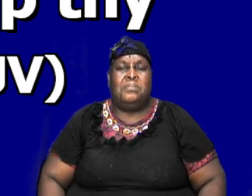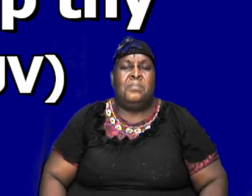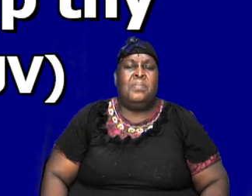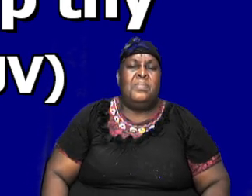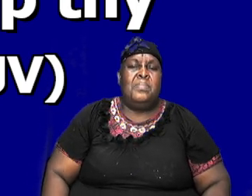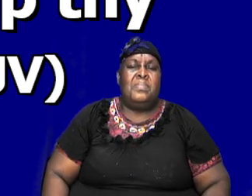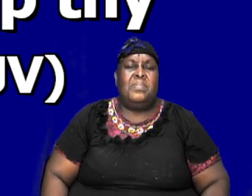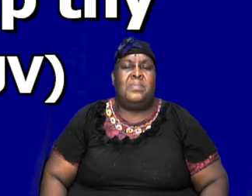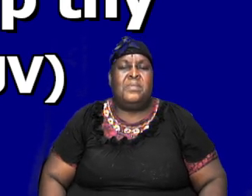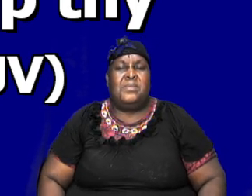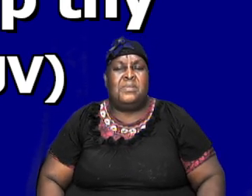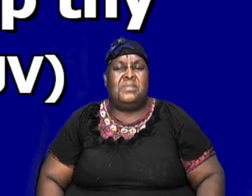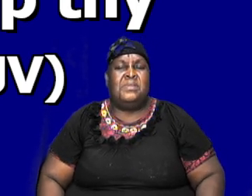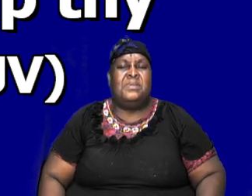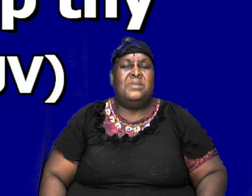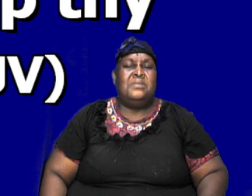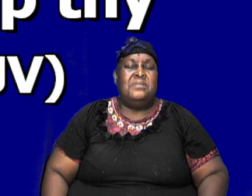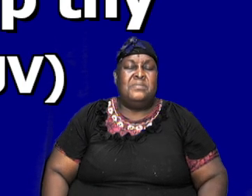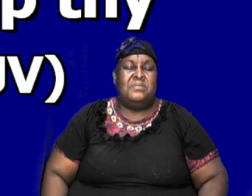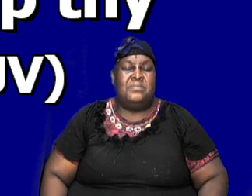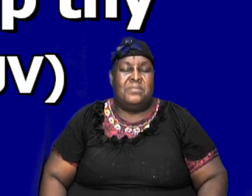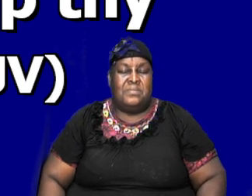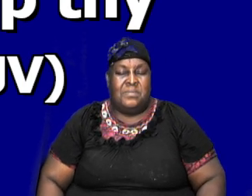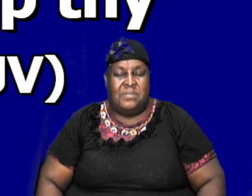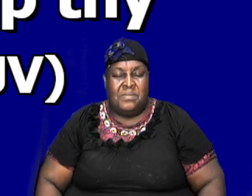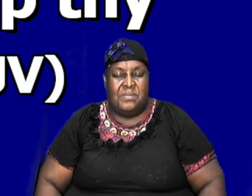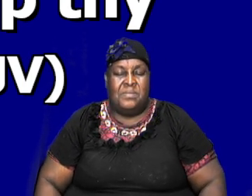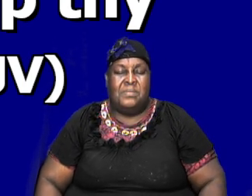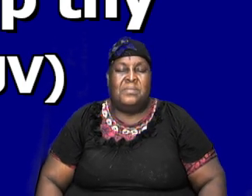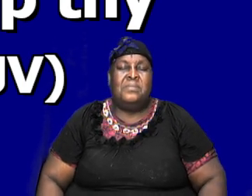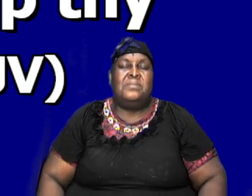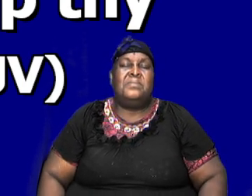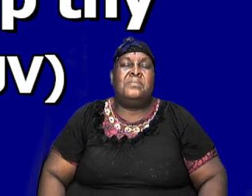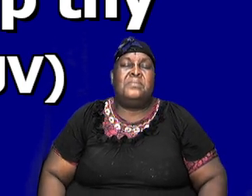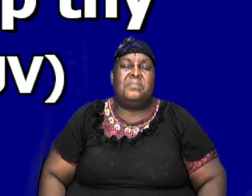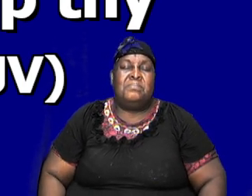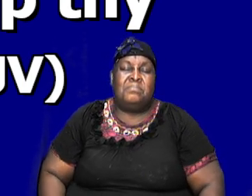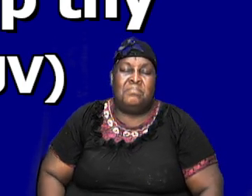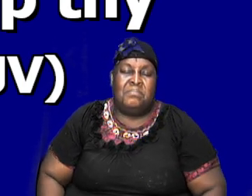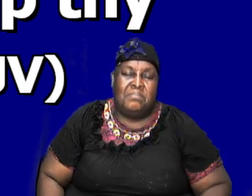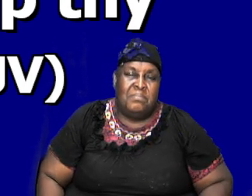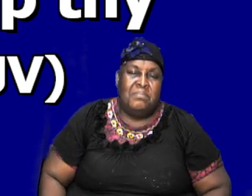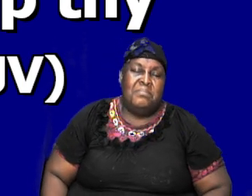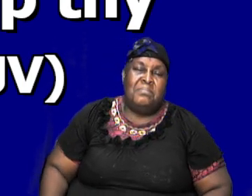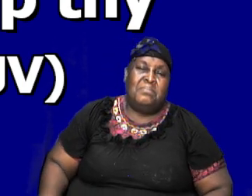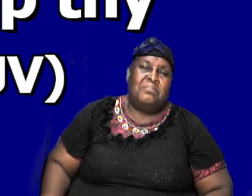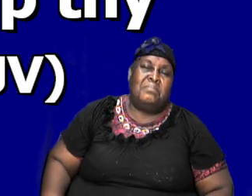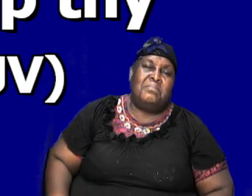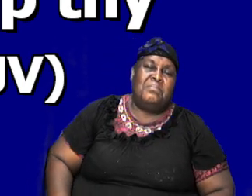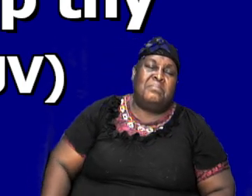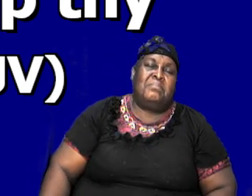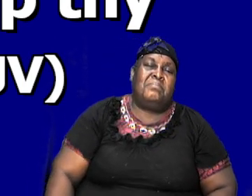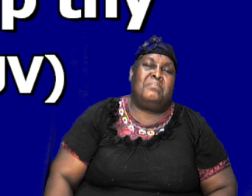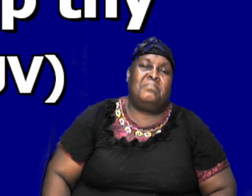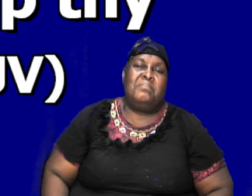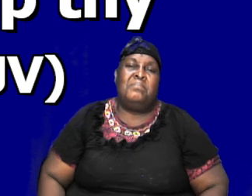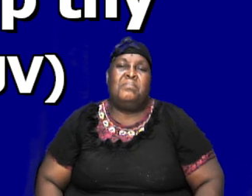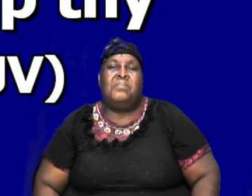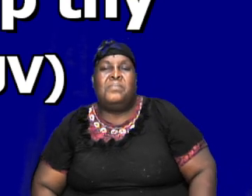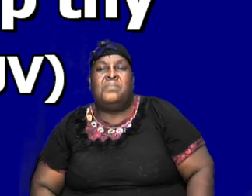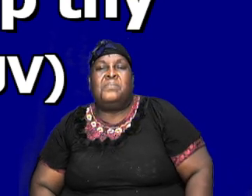say, right? Don't count the words. Don't just count the words. That's not. In fact, you can go to the